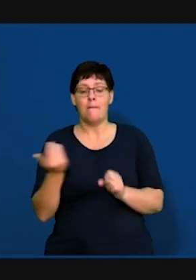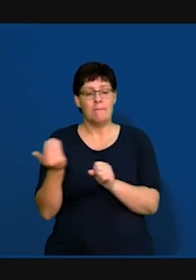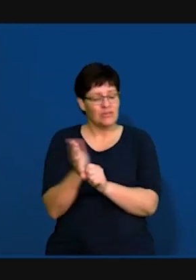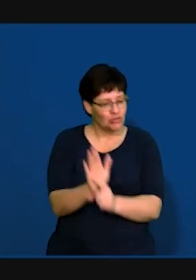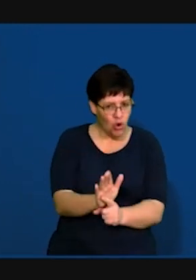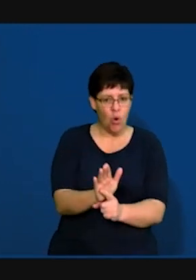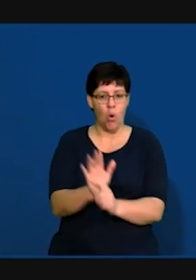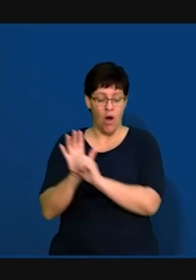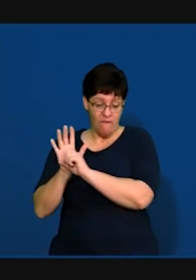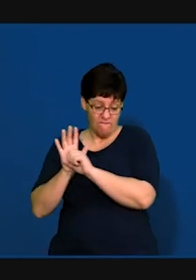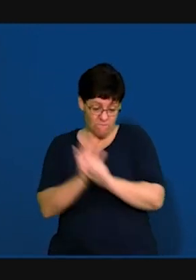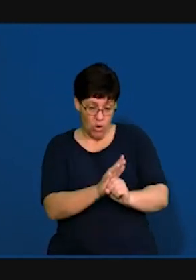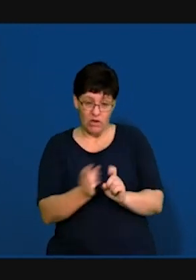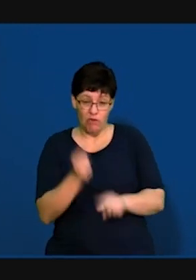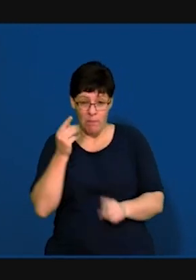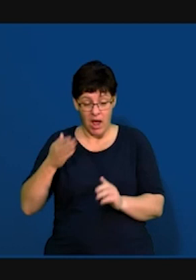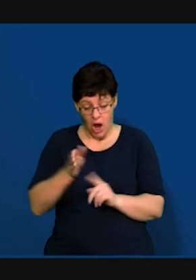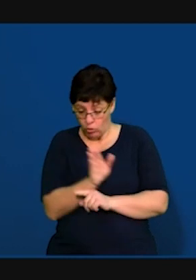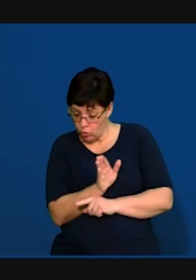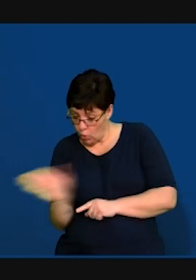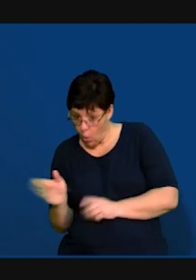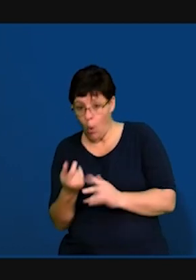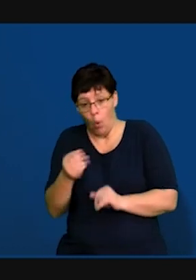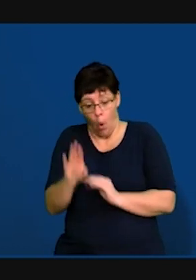the forces, label them correct, make sure